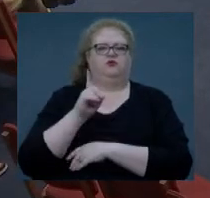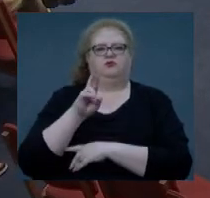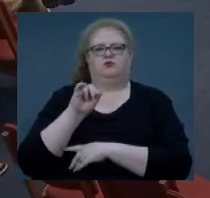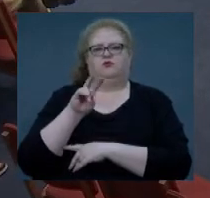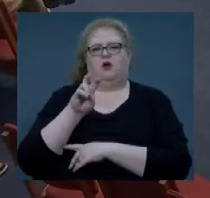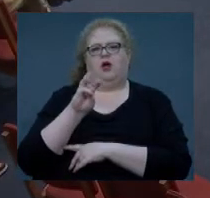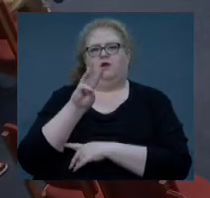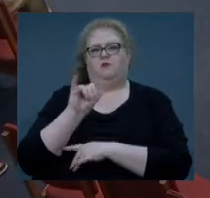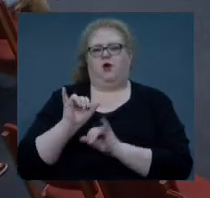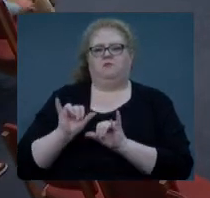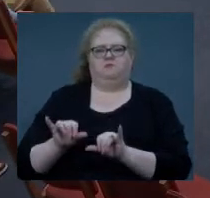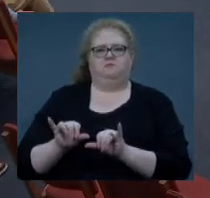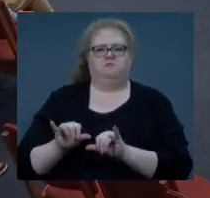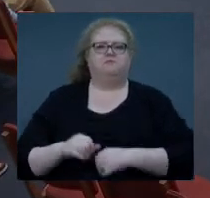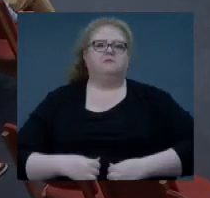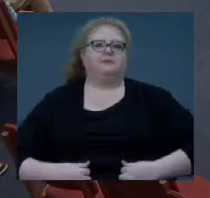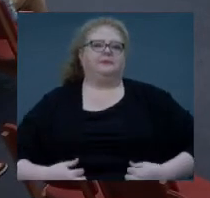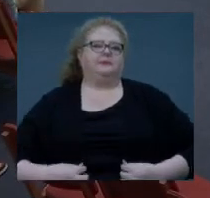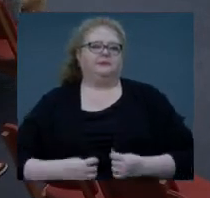configured.